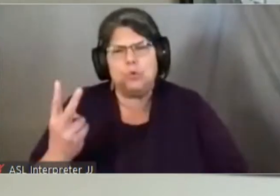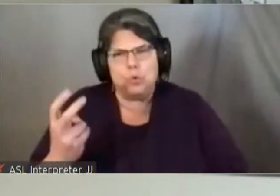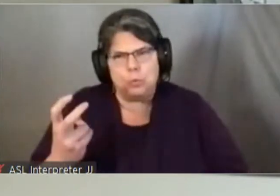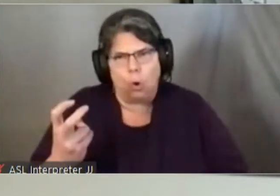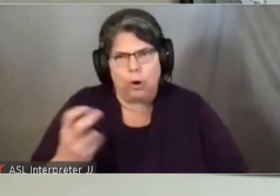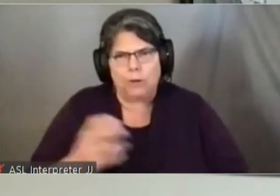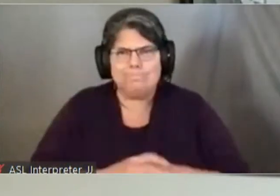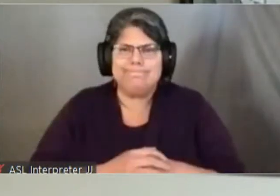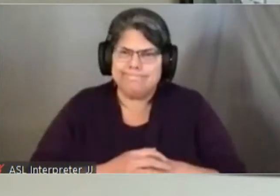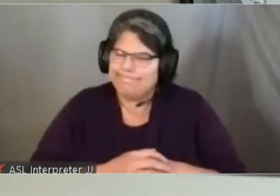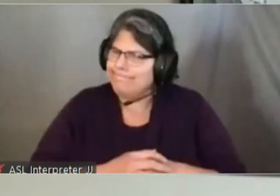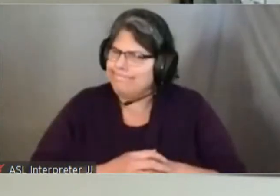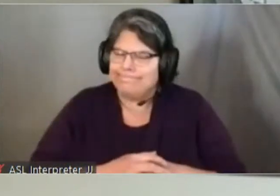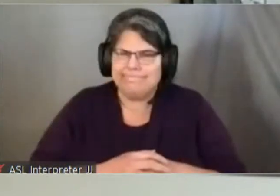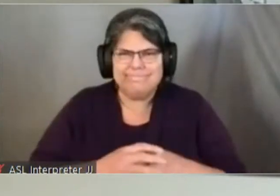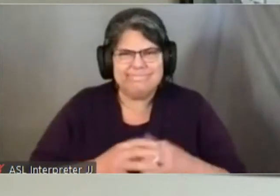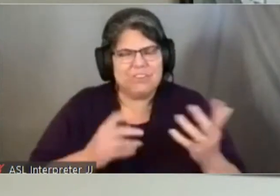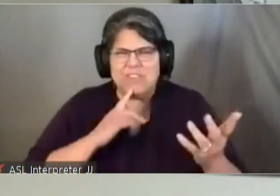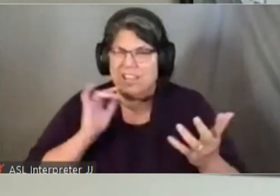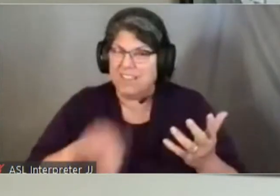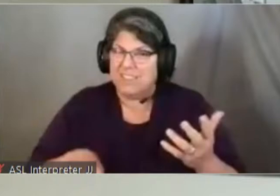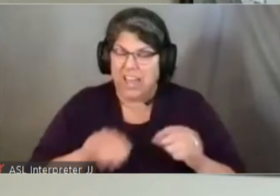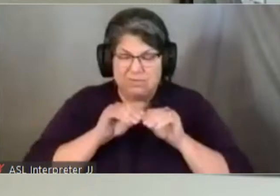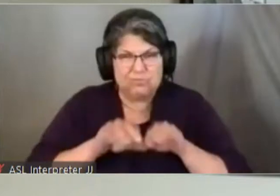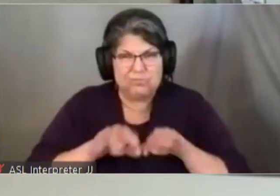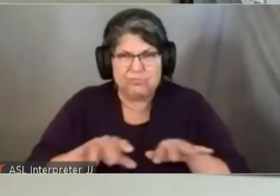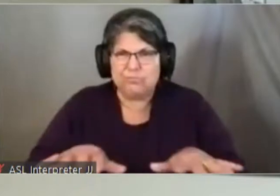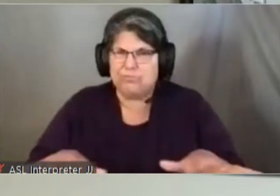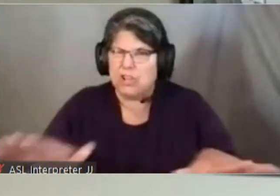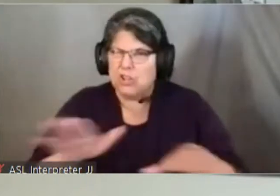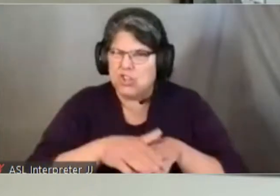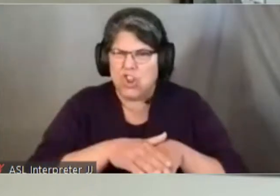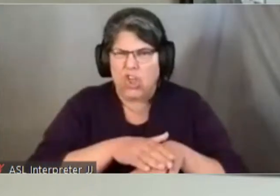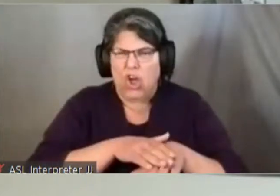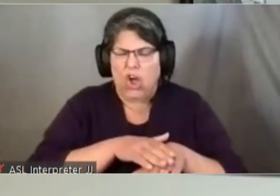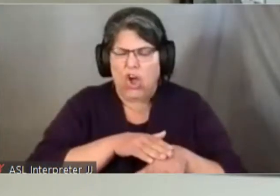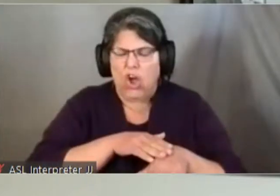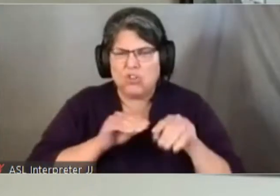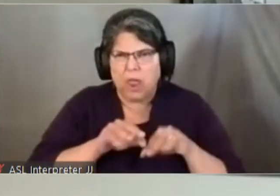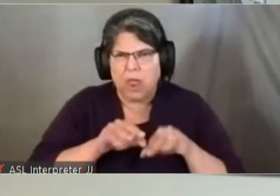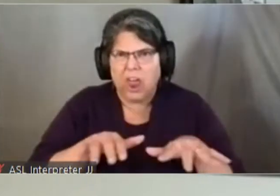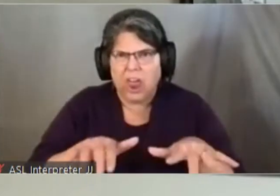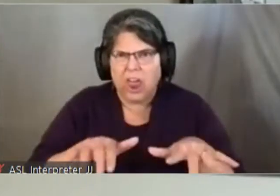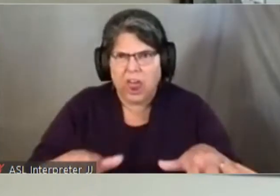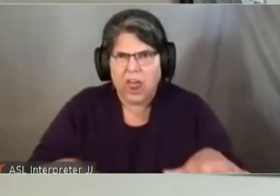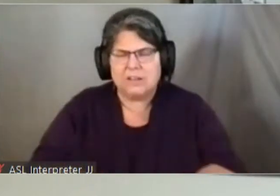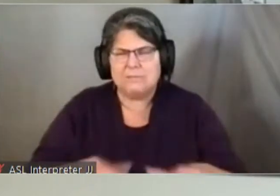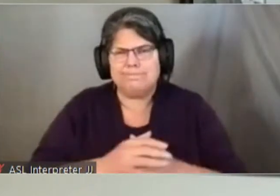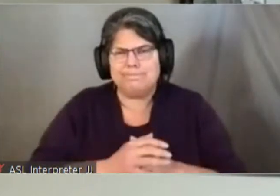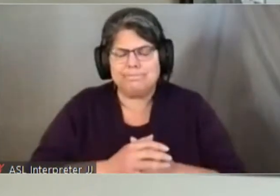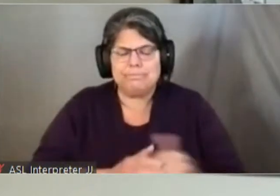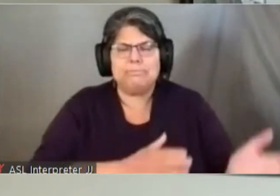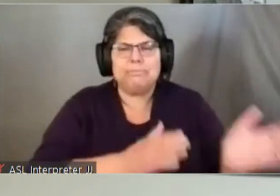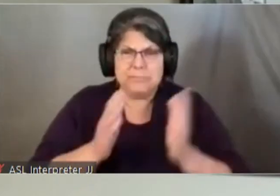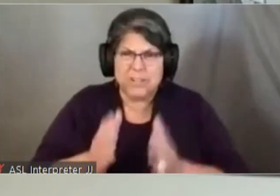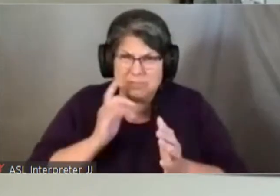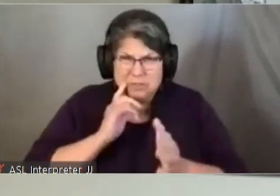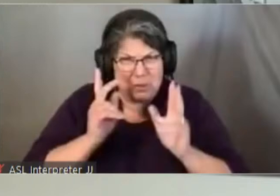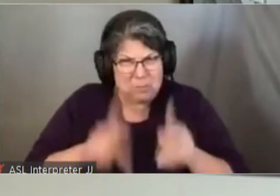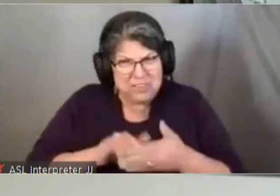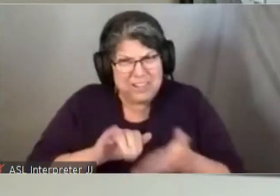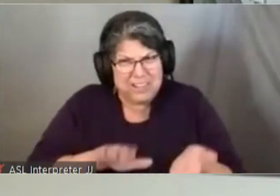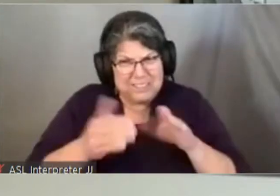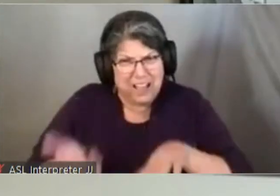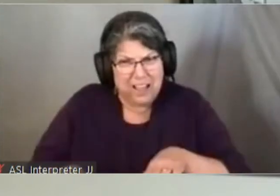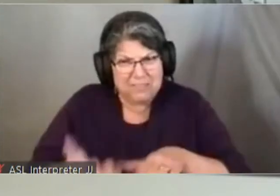smoldering outbreak that's going on. As far as the person who passed away,